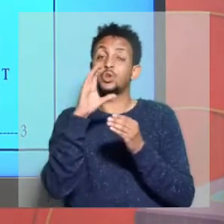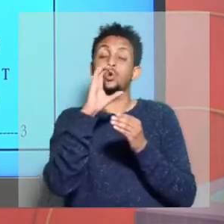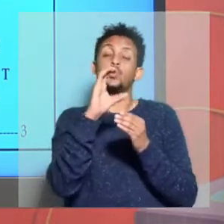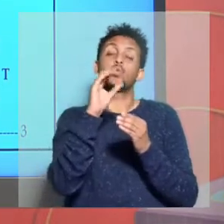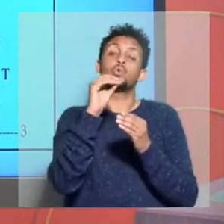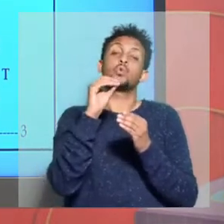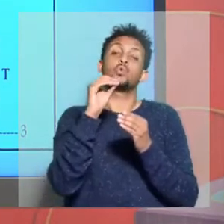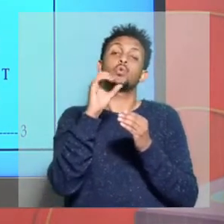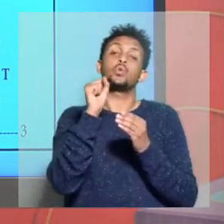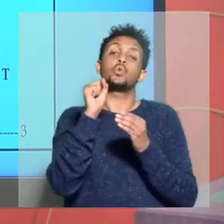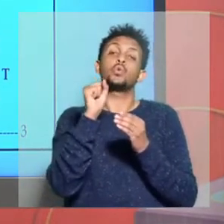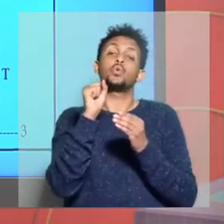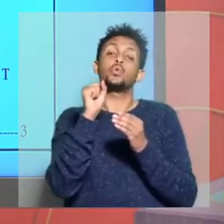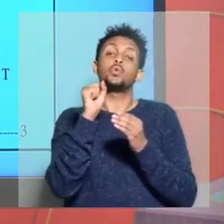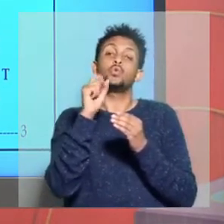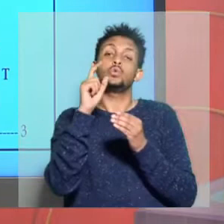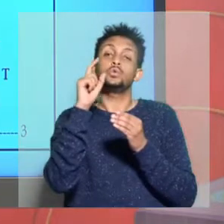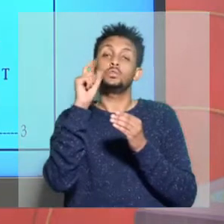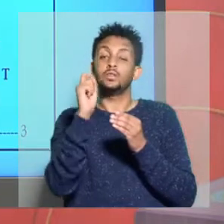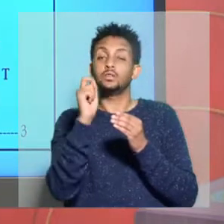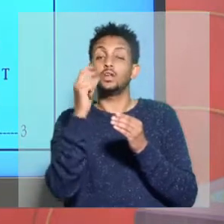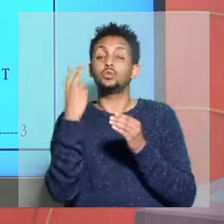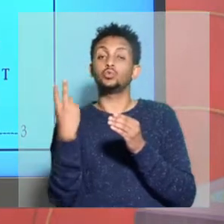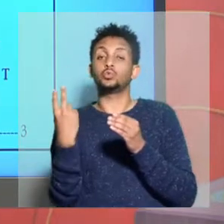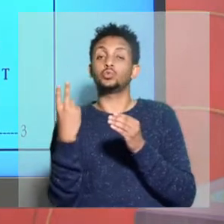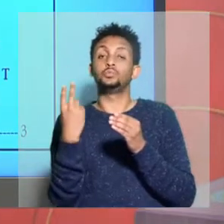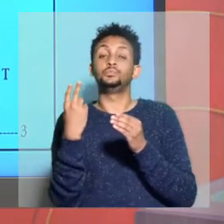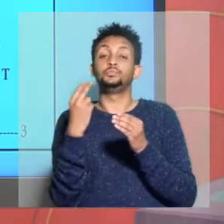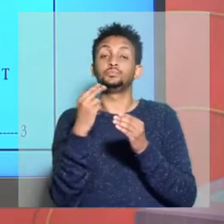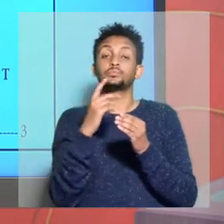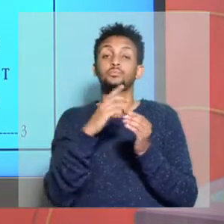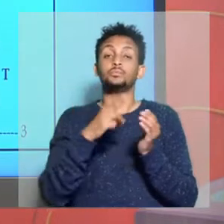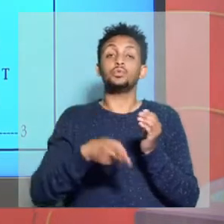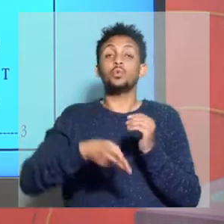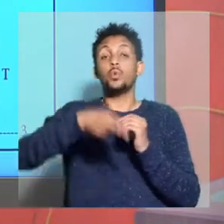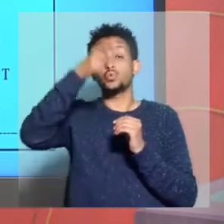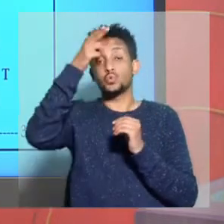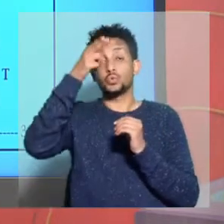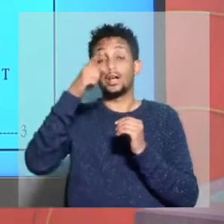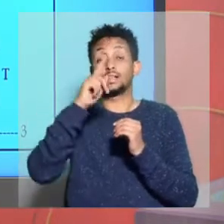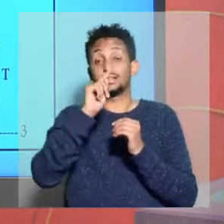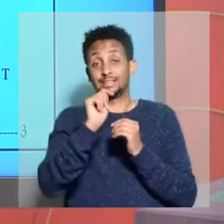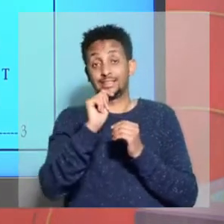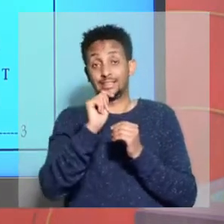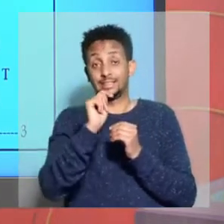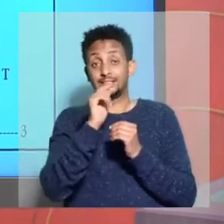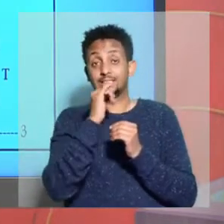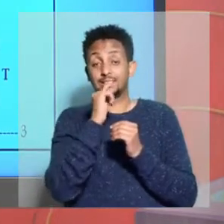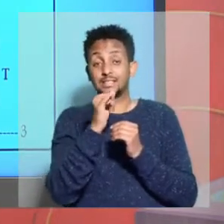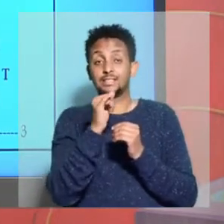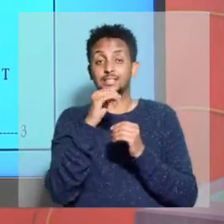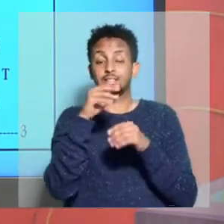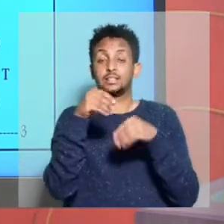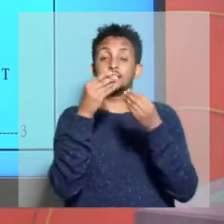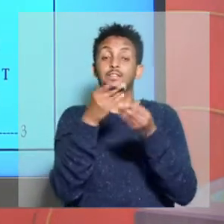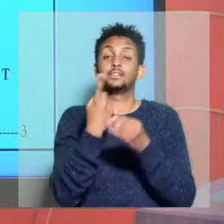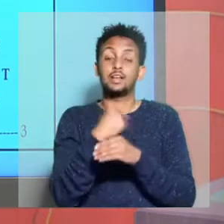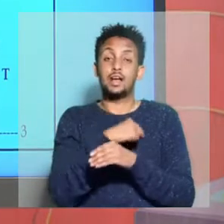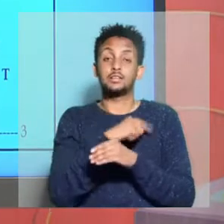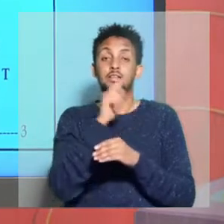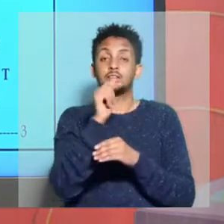2. T2 cos theta 2. And the horizontal component of tension T1 can be given